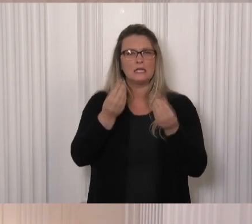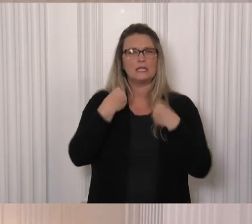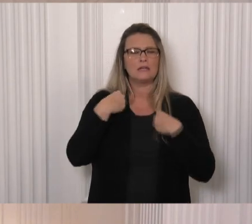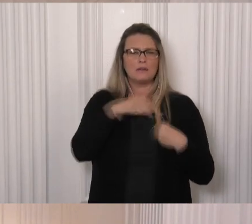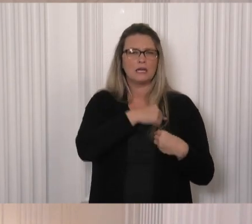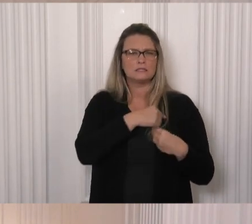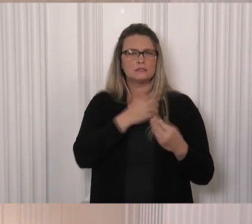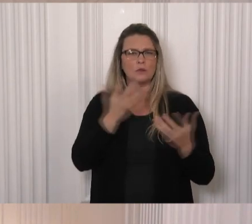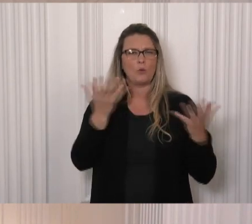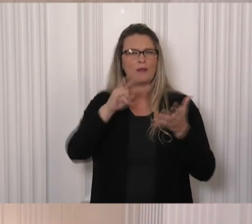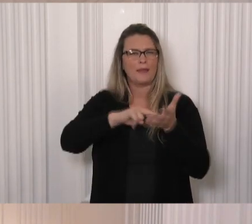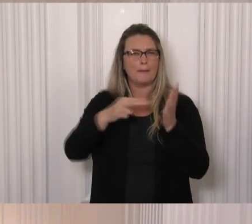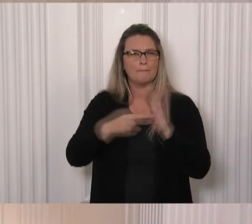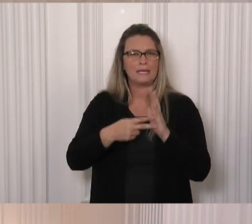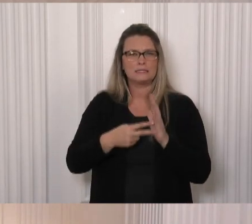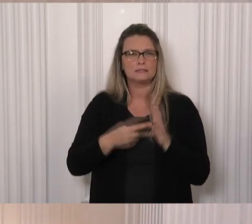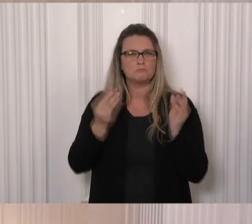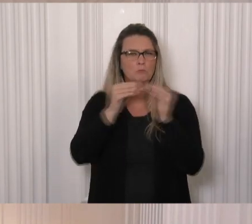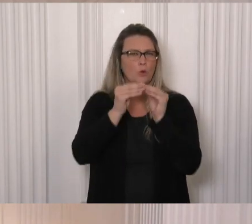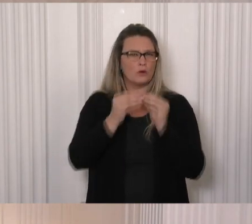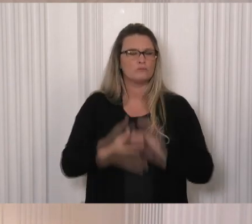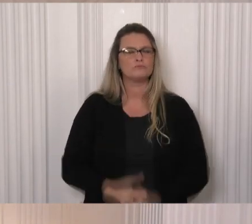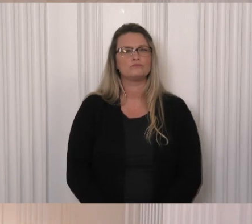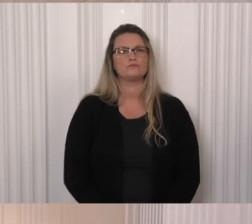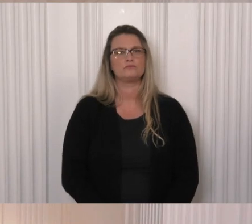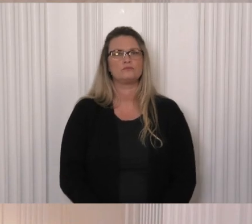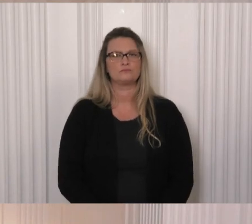what those essential businesses are for people.